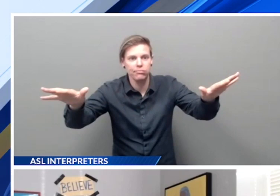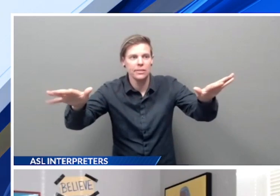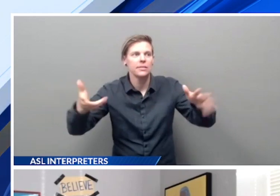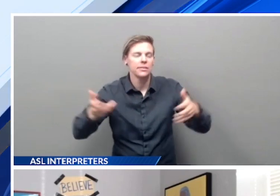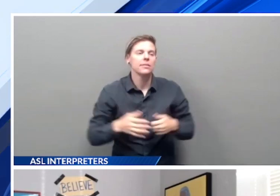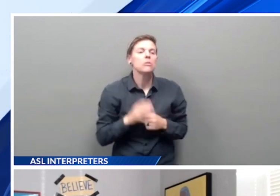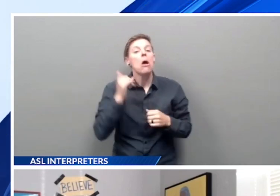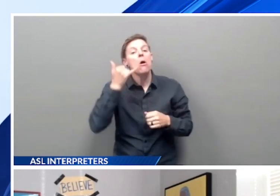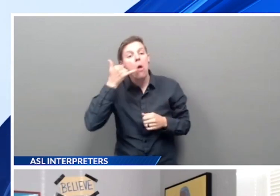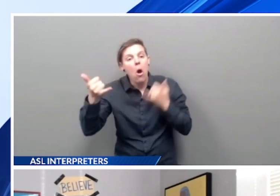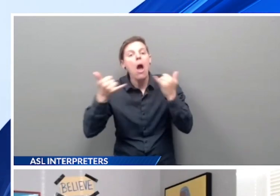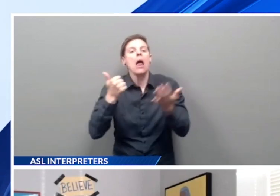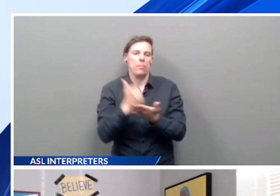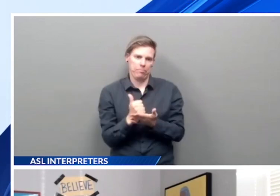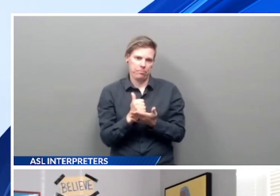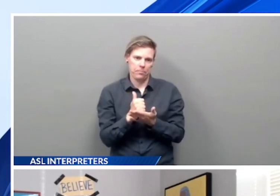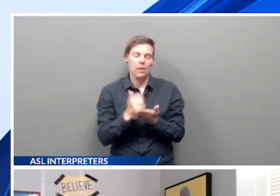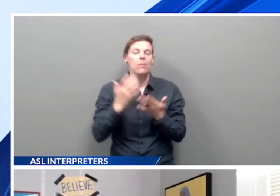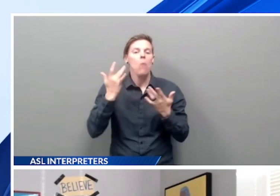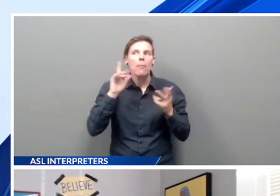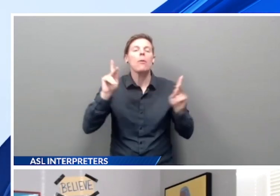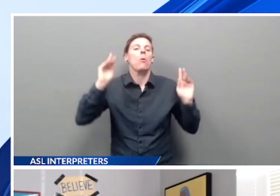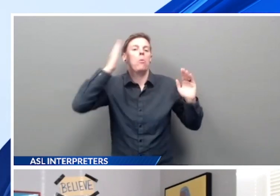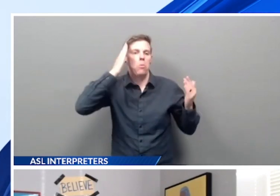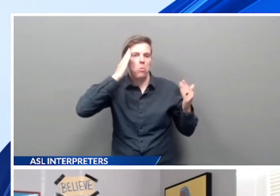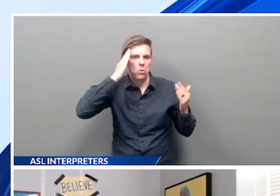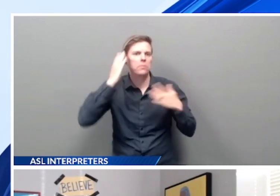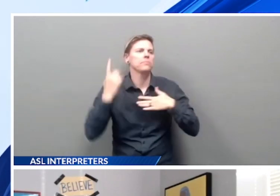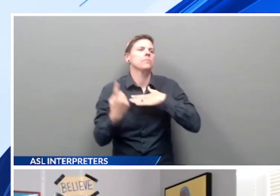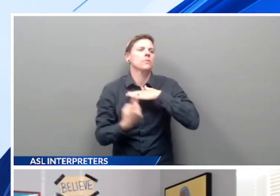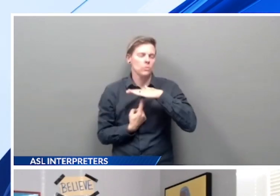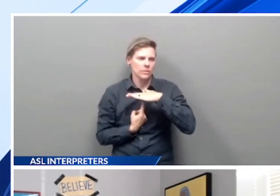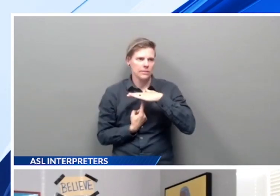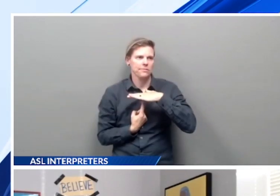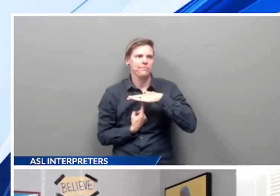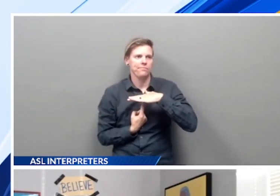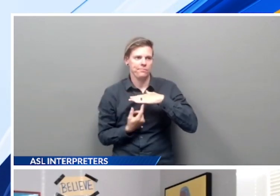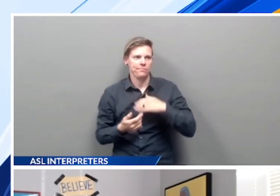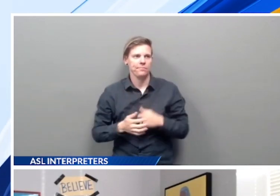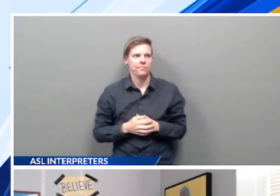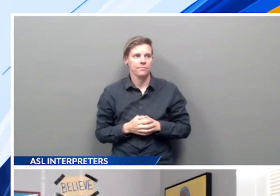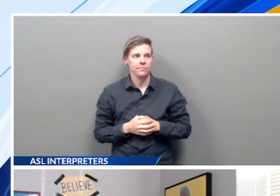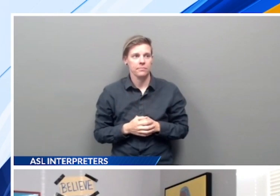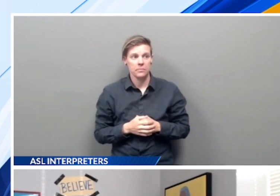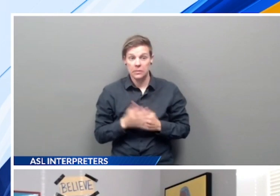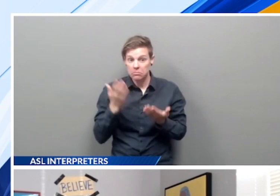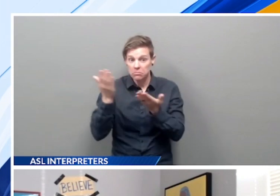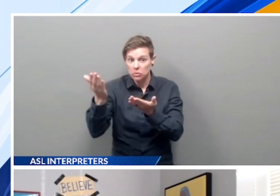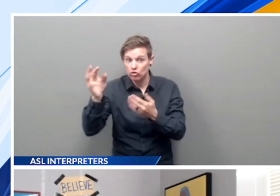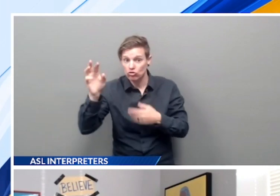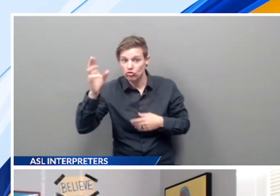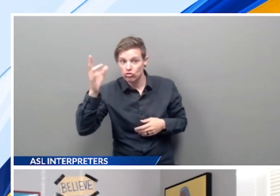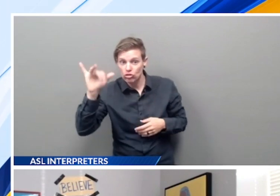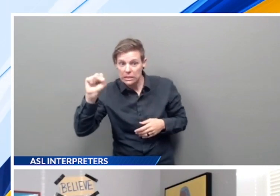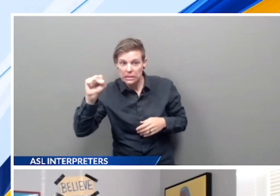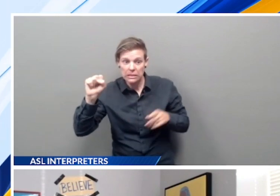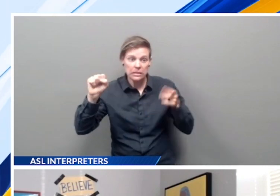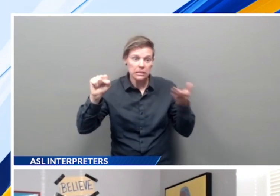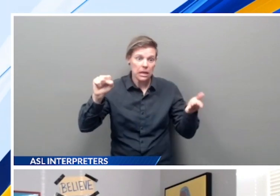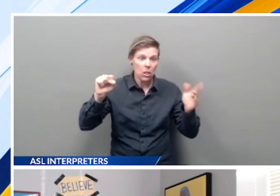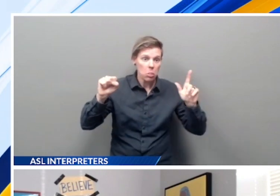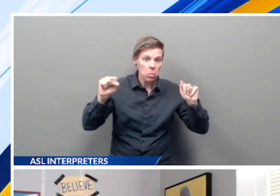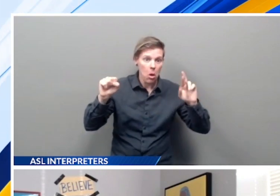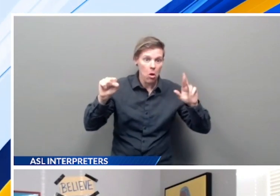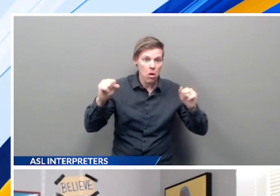and quarantine of contacts does the same. I don't know, Christine, if you want to add more on the turnaround times and that sort of